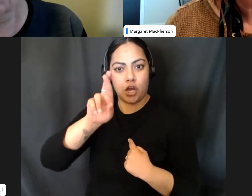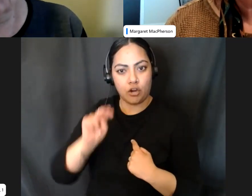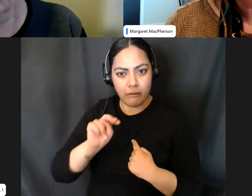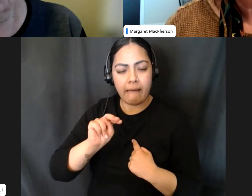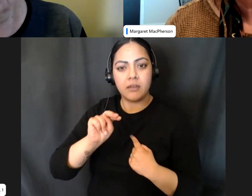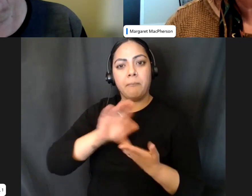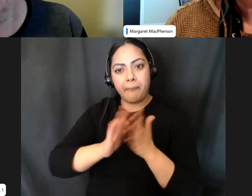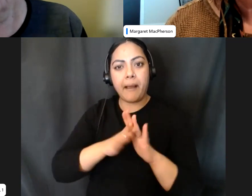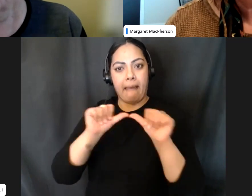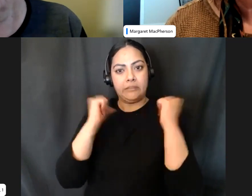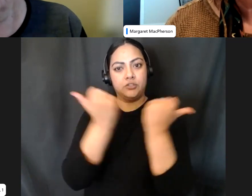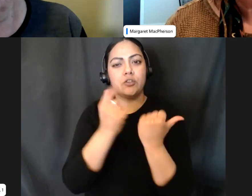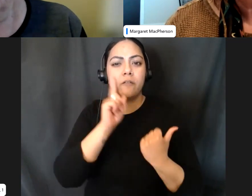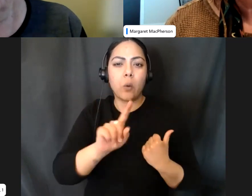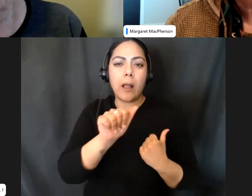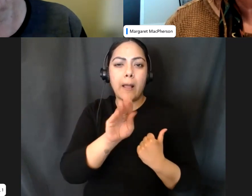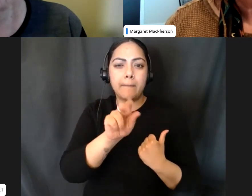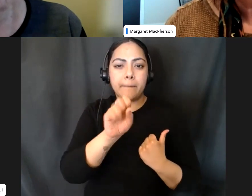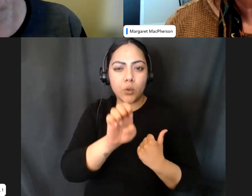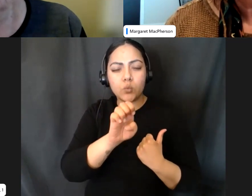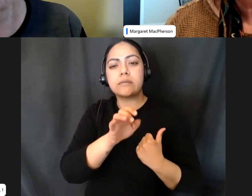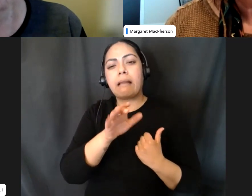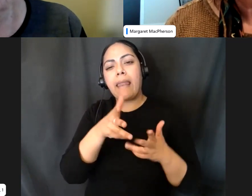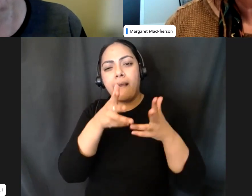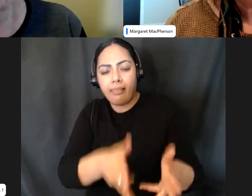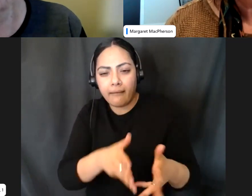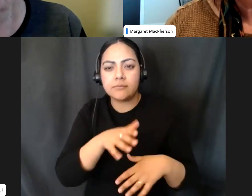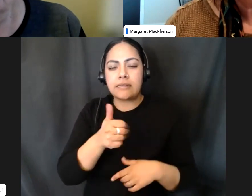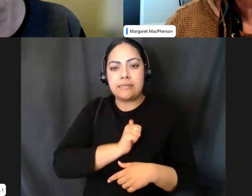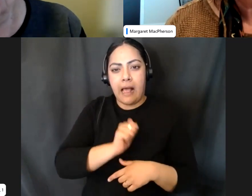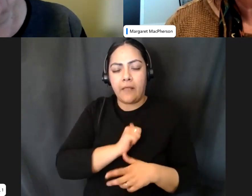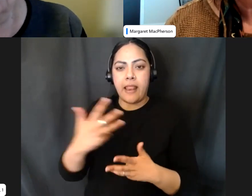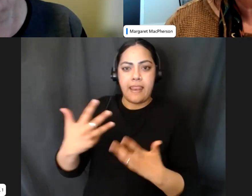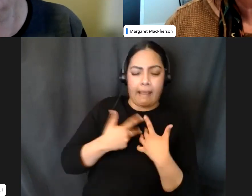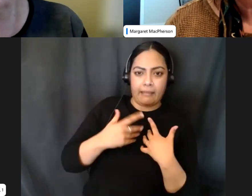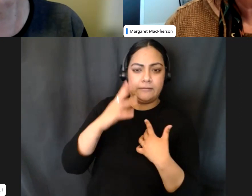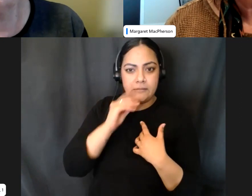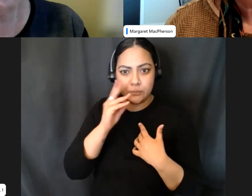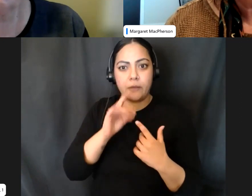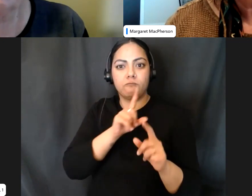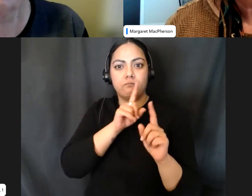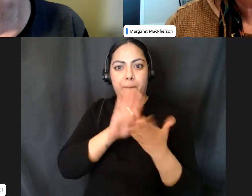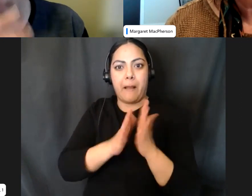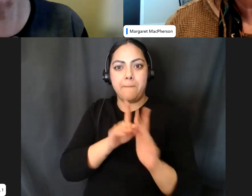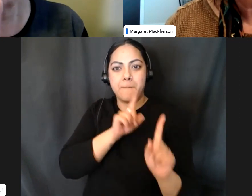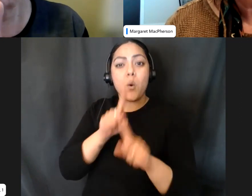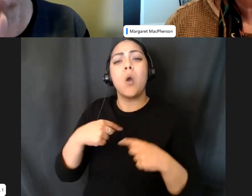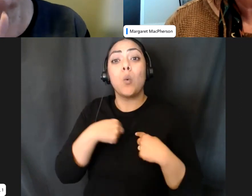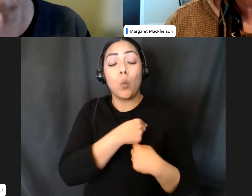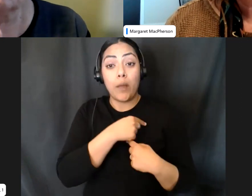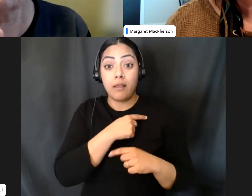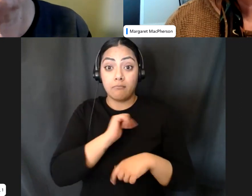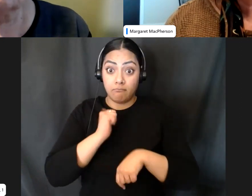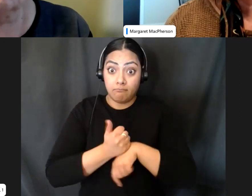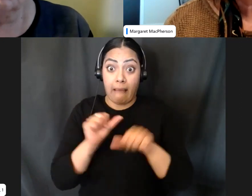and self-neglect. And the designated and we're not the designated agencies, but the